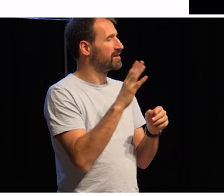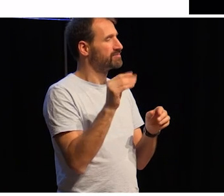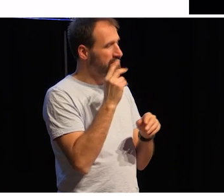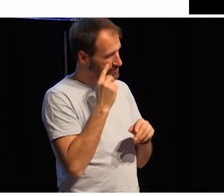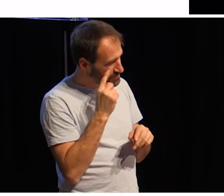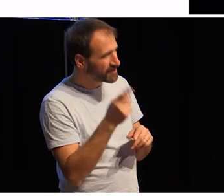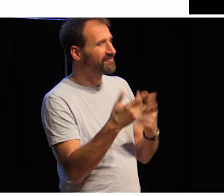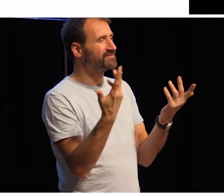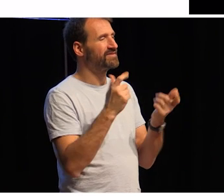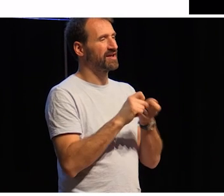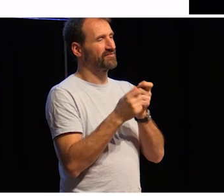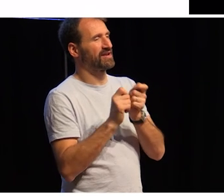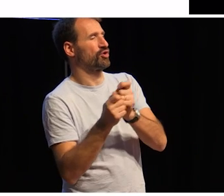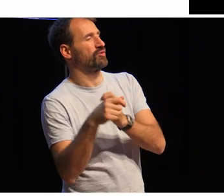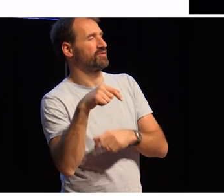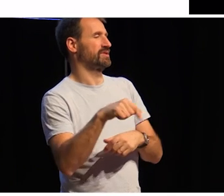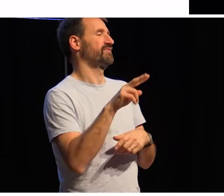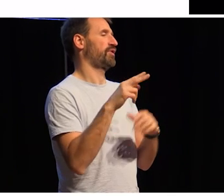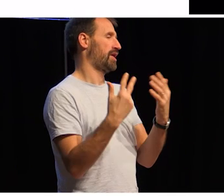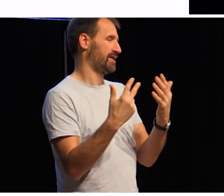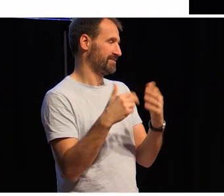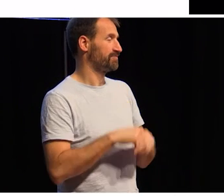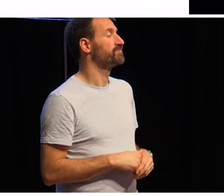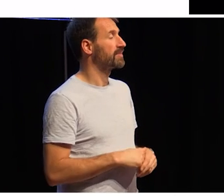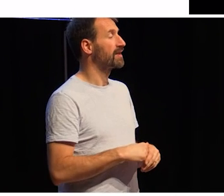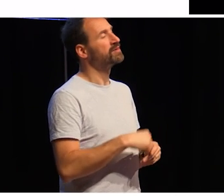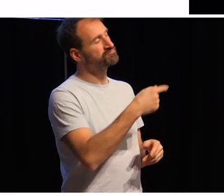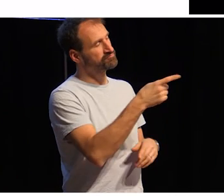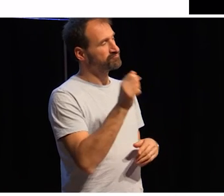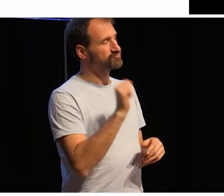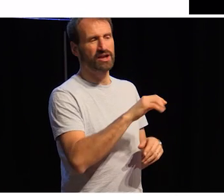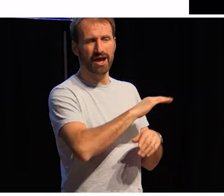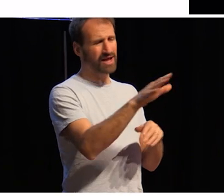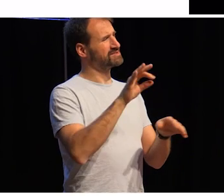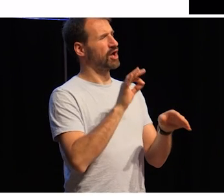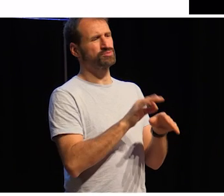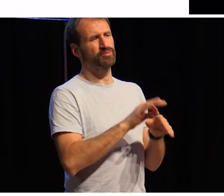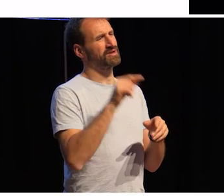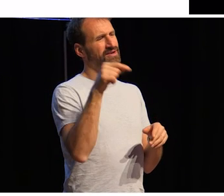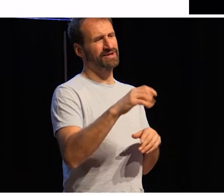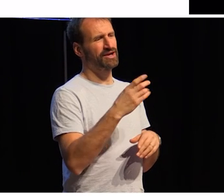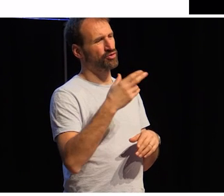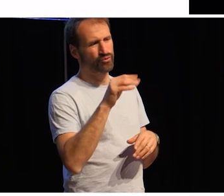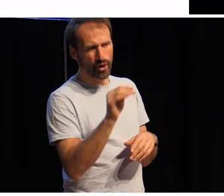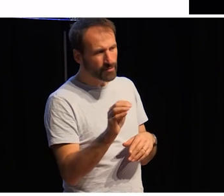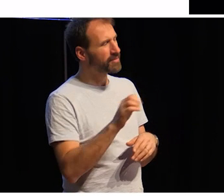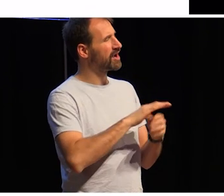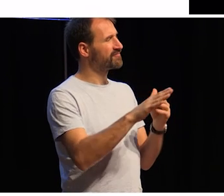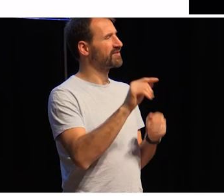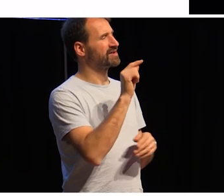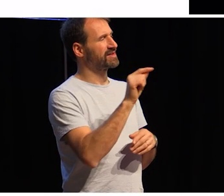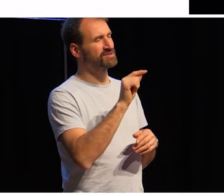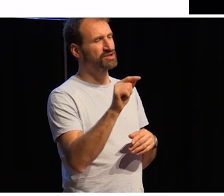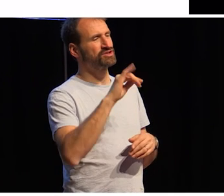you can try all this out with Chrome. Just put dash dash JS flags behind it, and then you can set them to